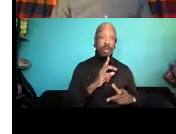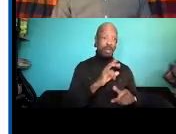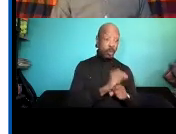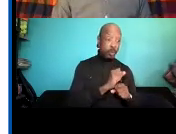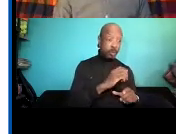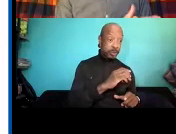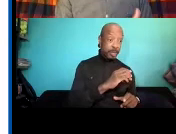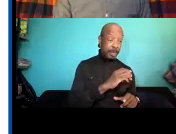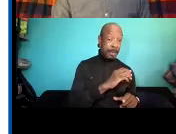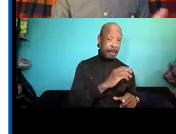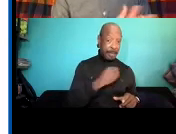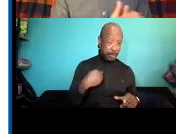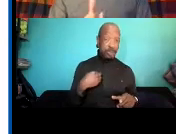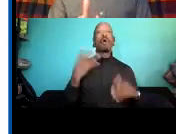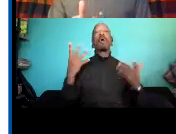cooperative.